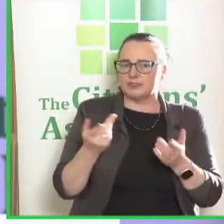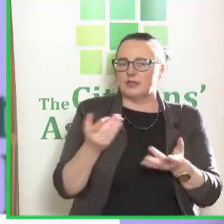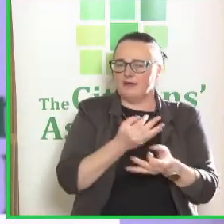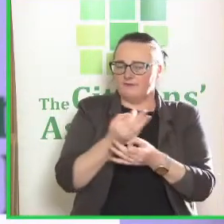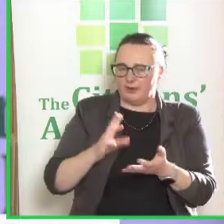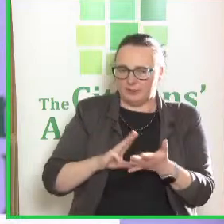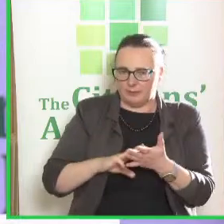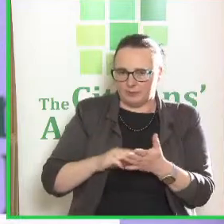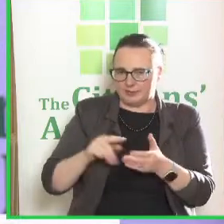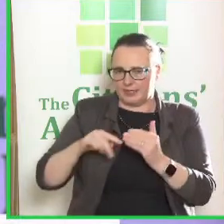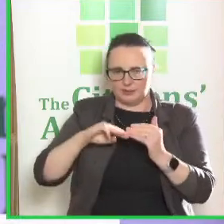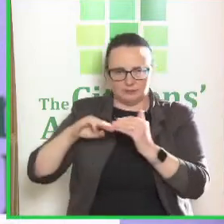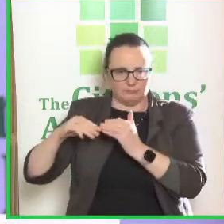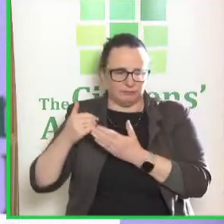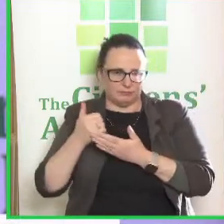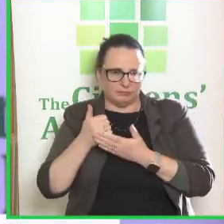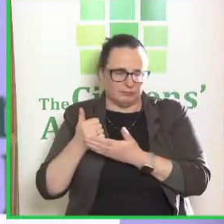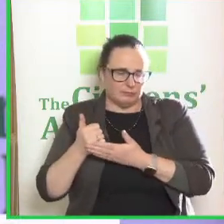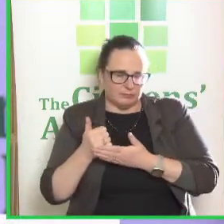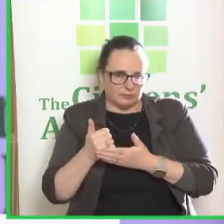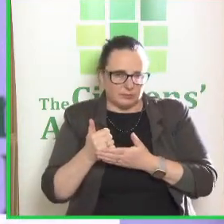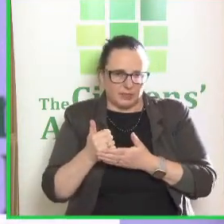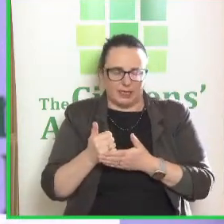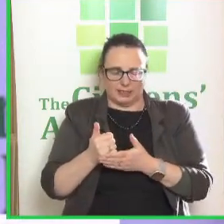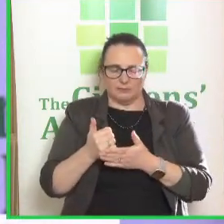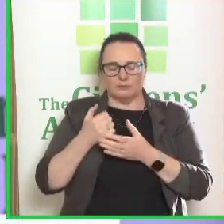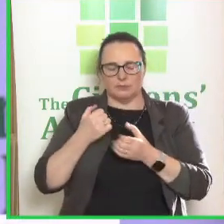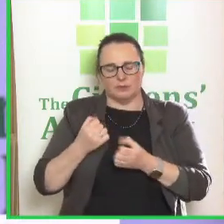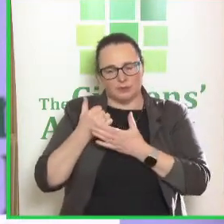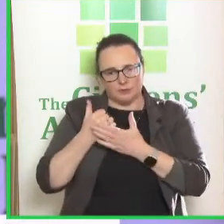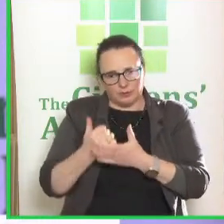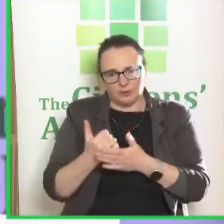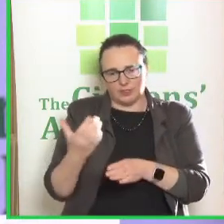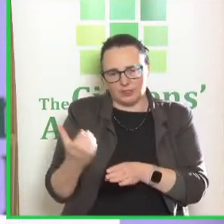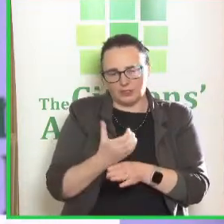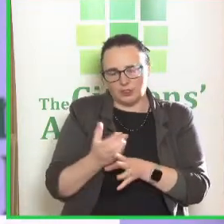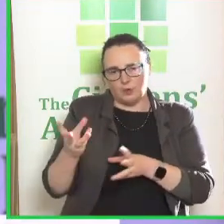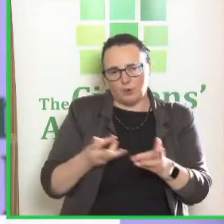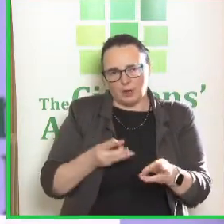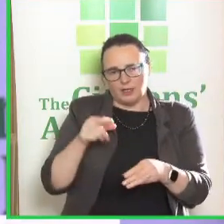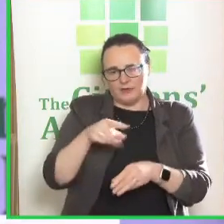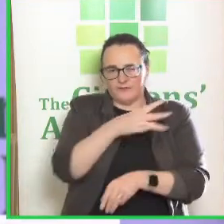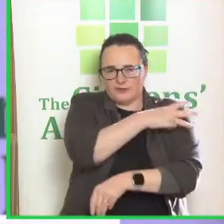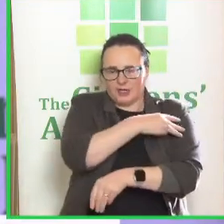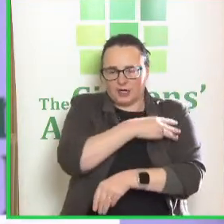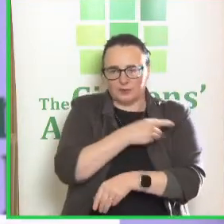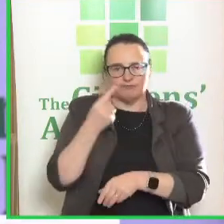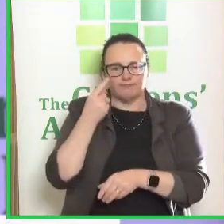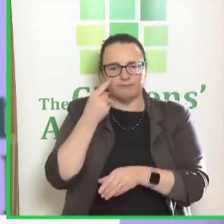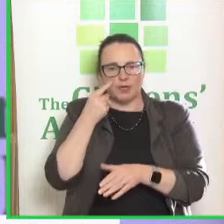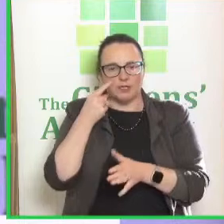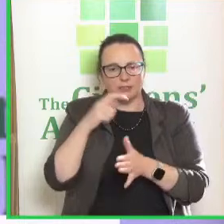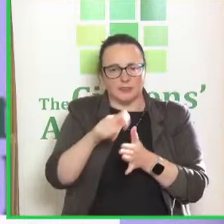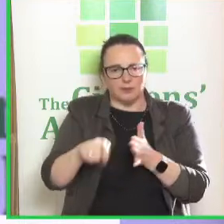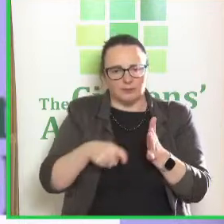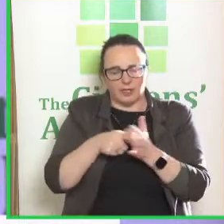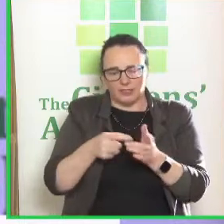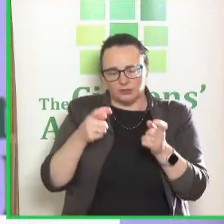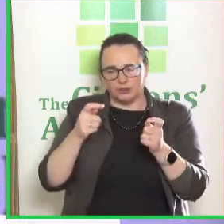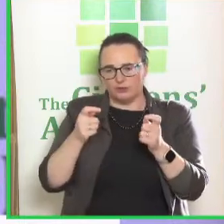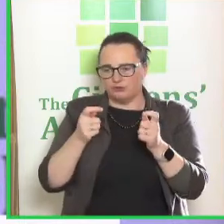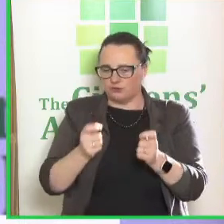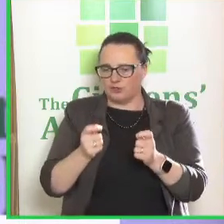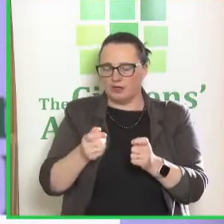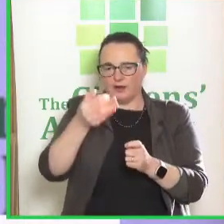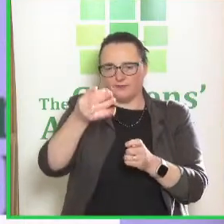also fully supportive of the ongoing work with An Garda Síochána towards a pilot training frontline Gardaí to